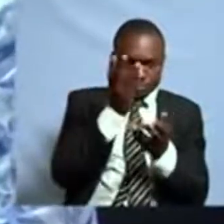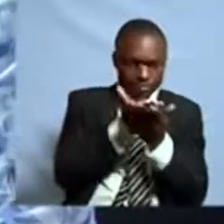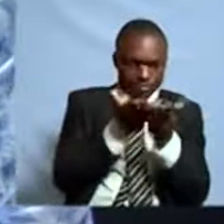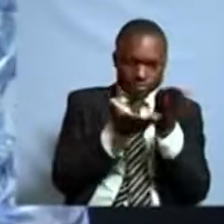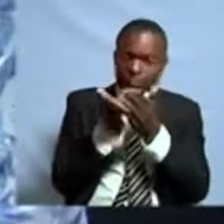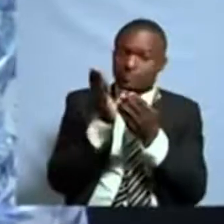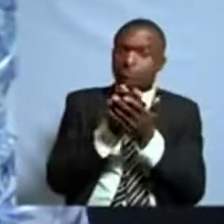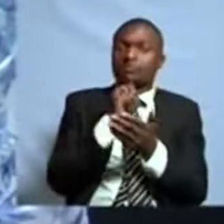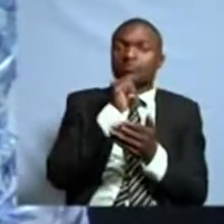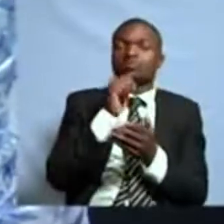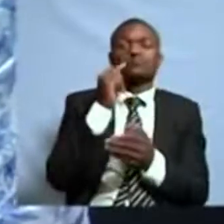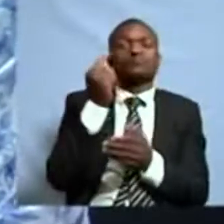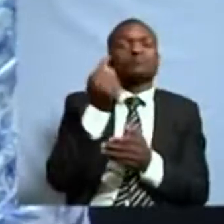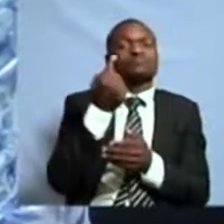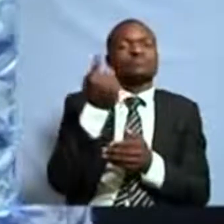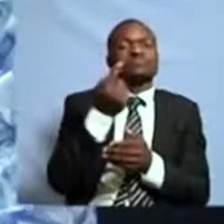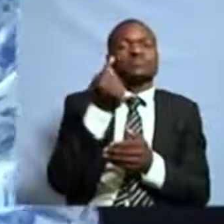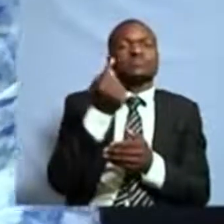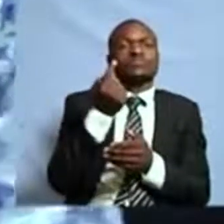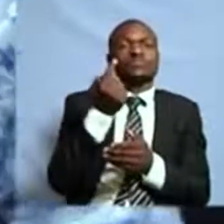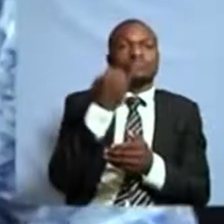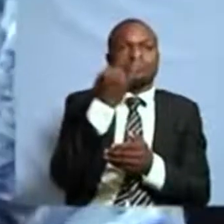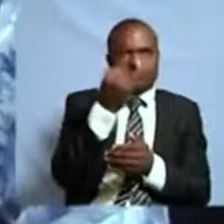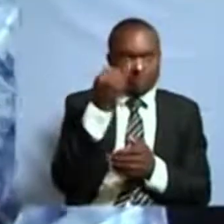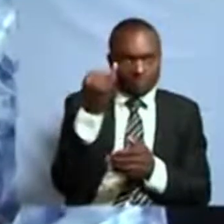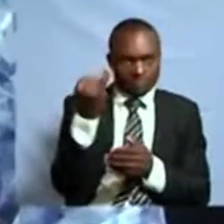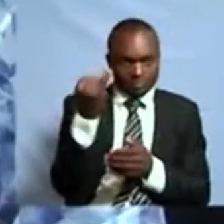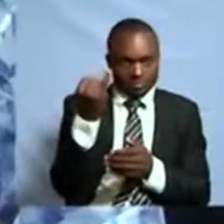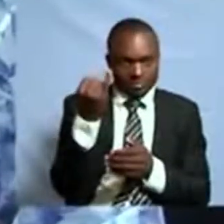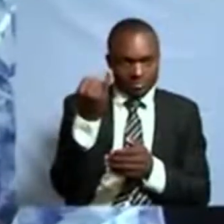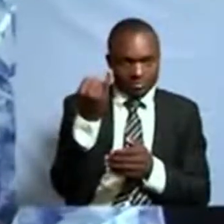not just a case of